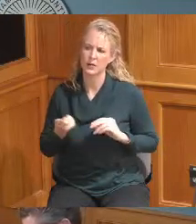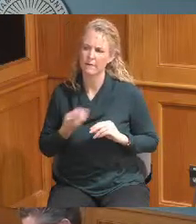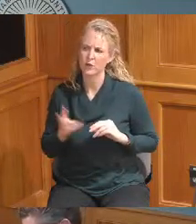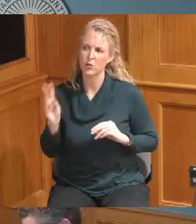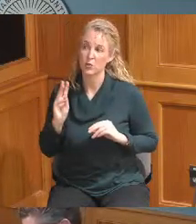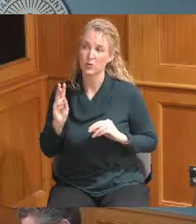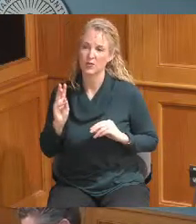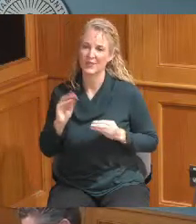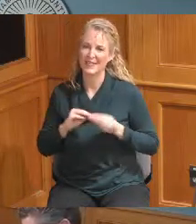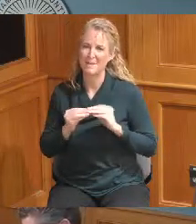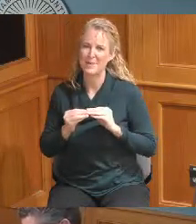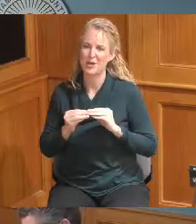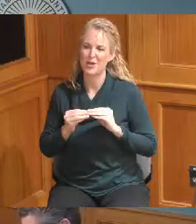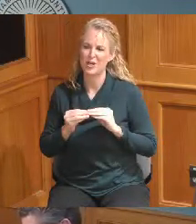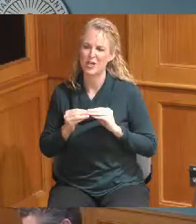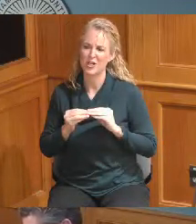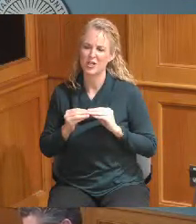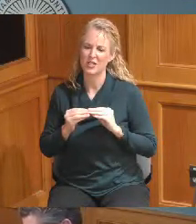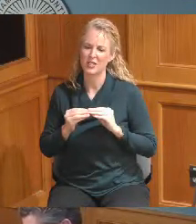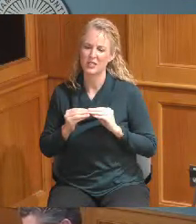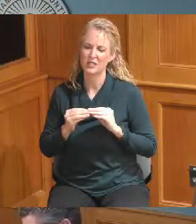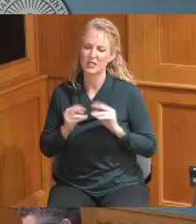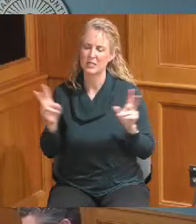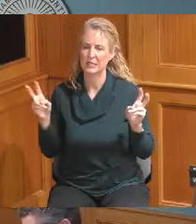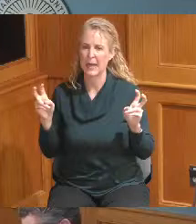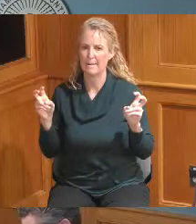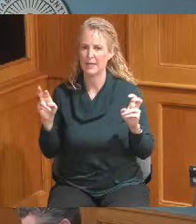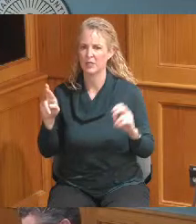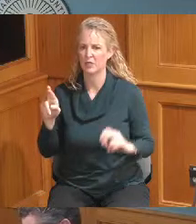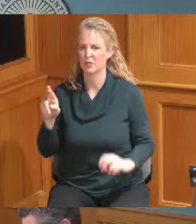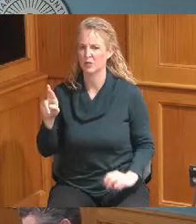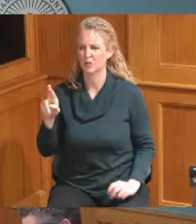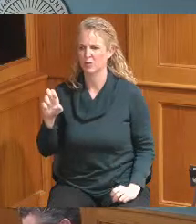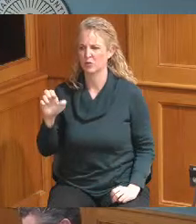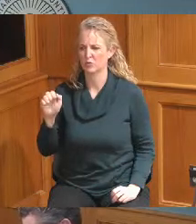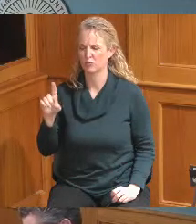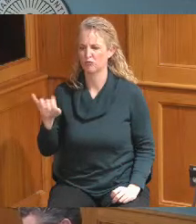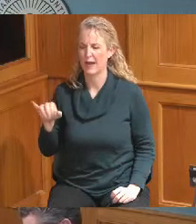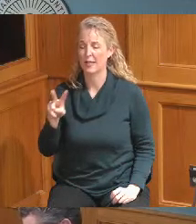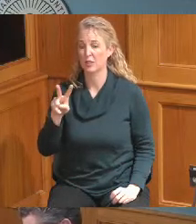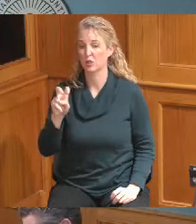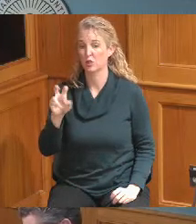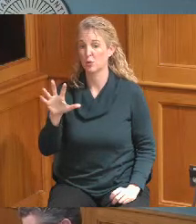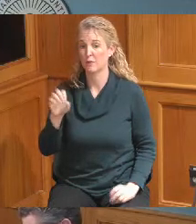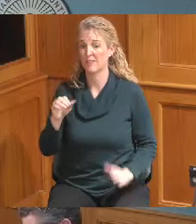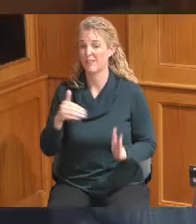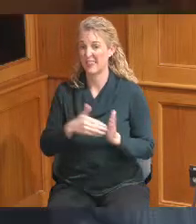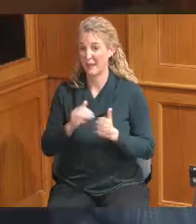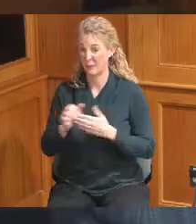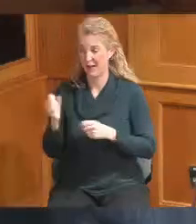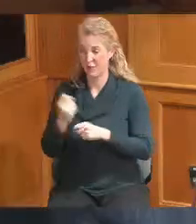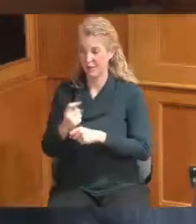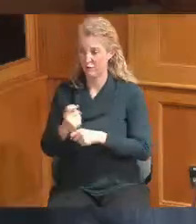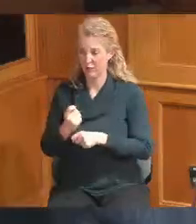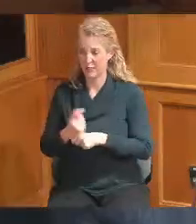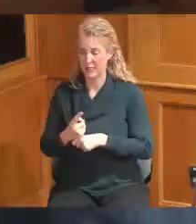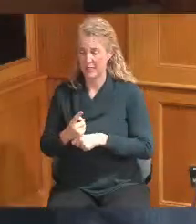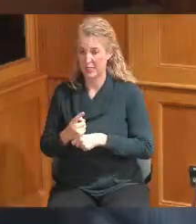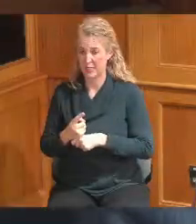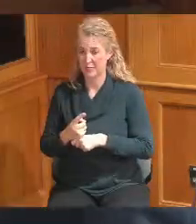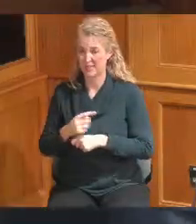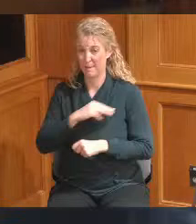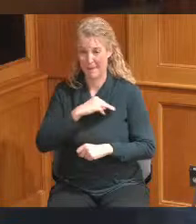of them. Just sticking on that topic of Ready, the $250,000 a year, and it's